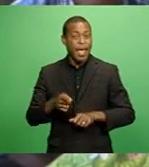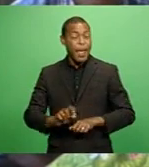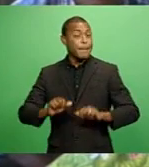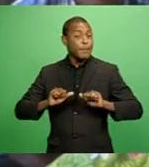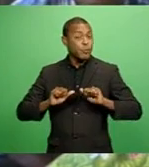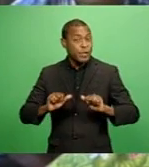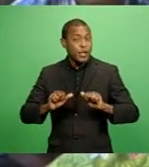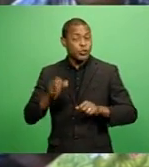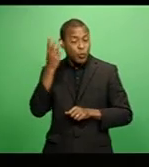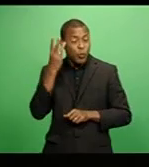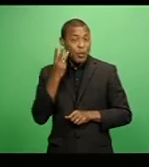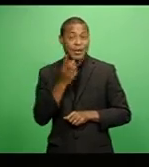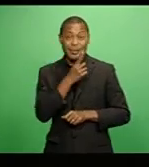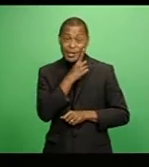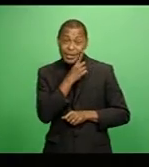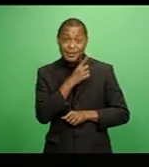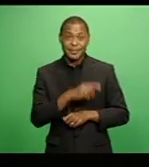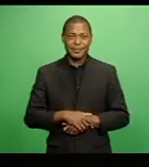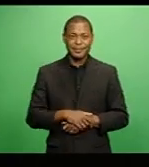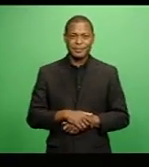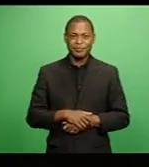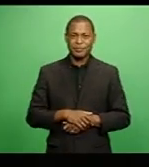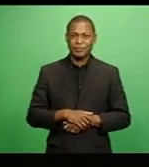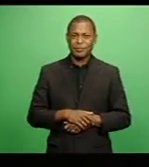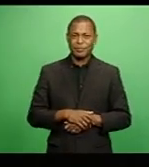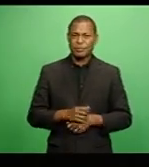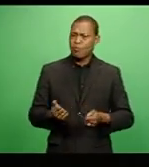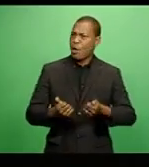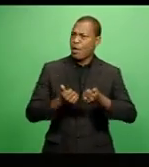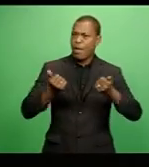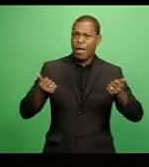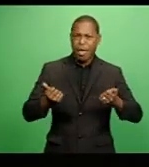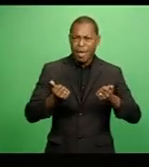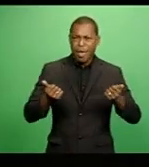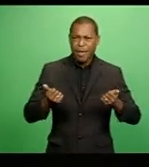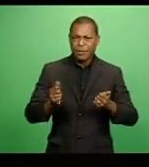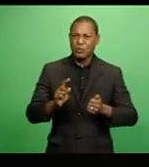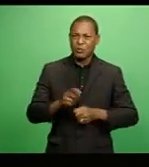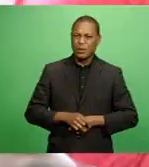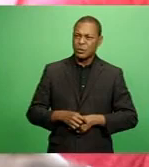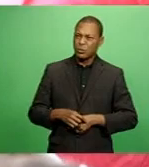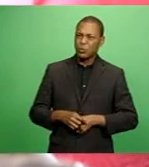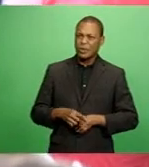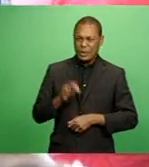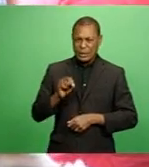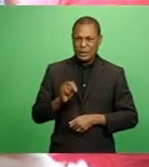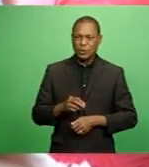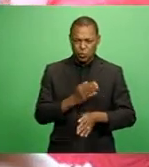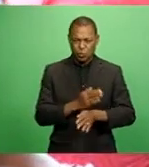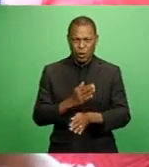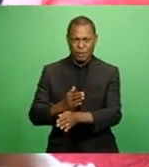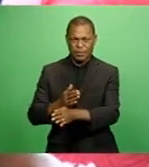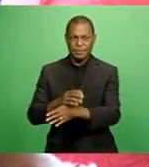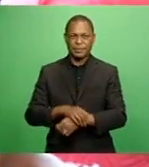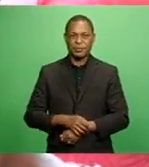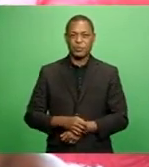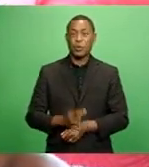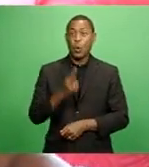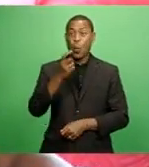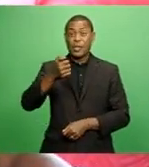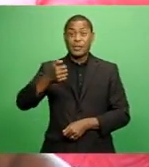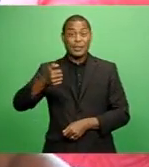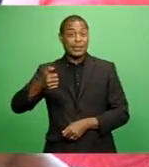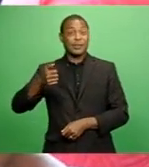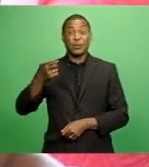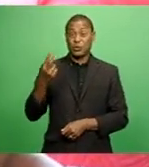of women and girls. There's a lot of synergies there that we need to work on. 162 women took part